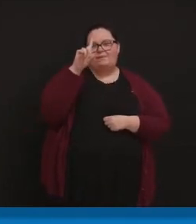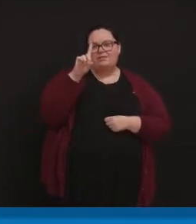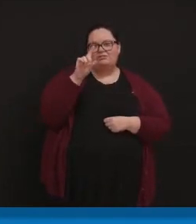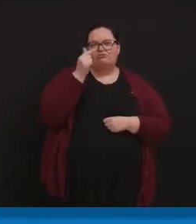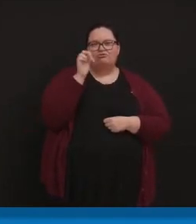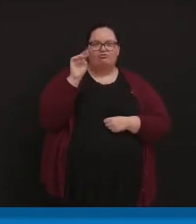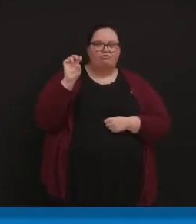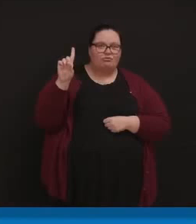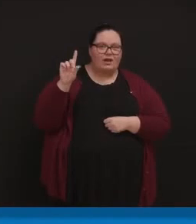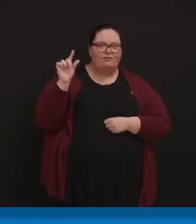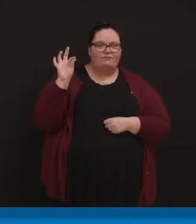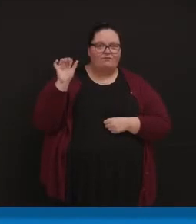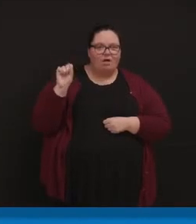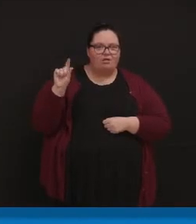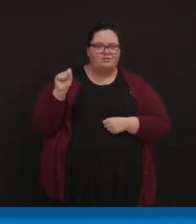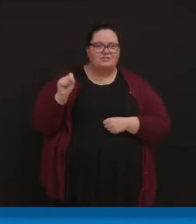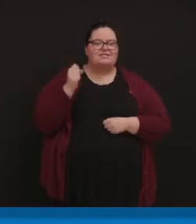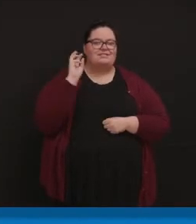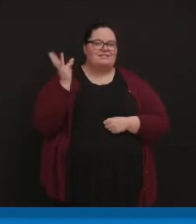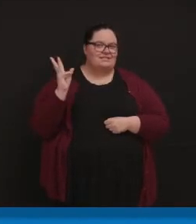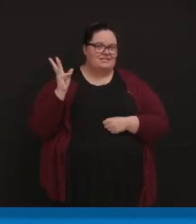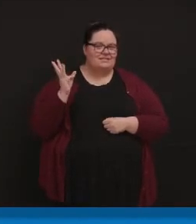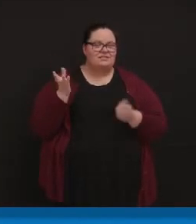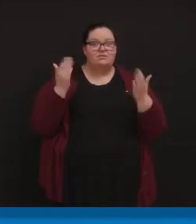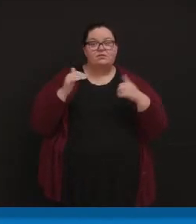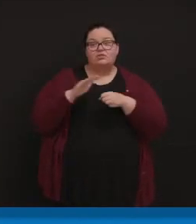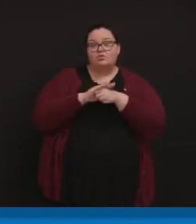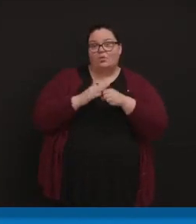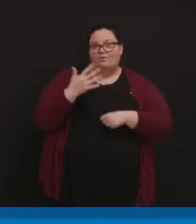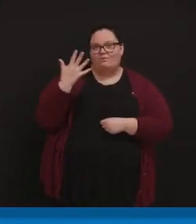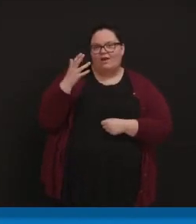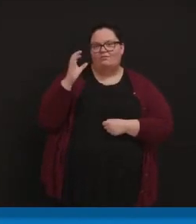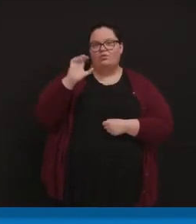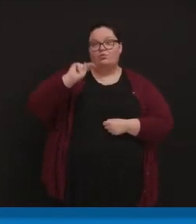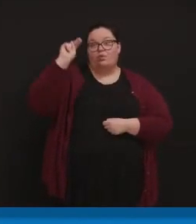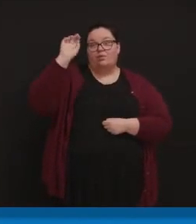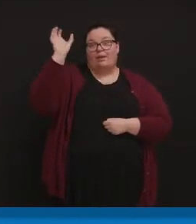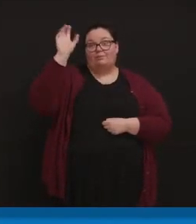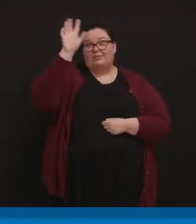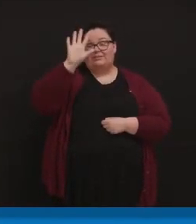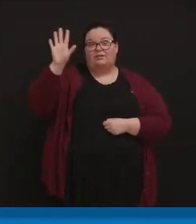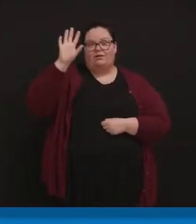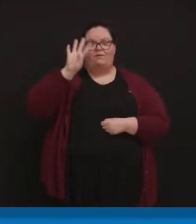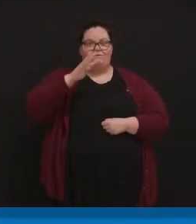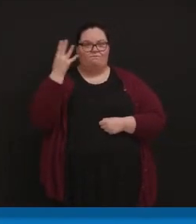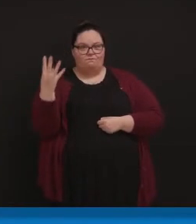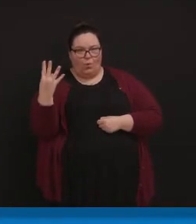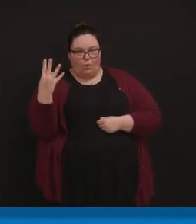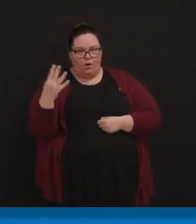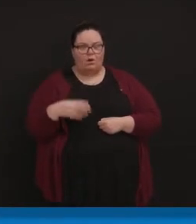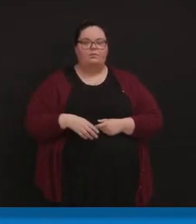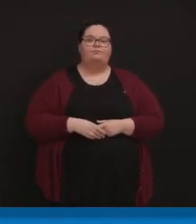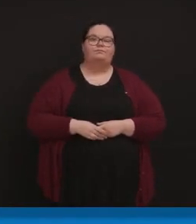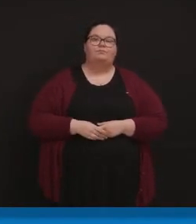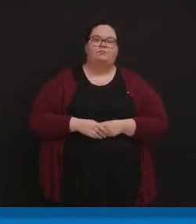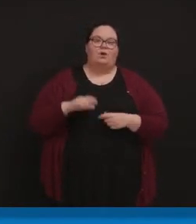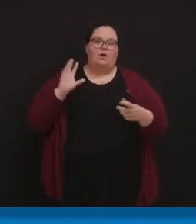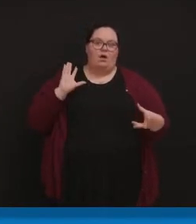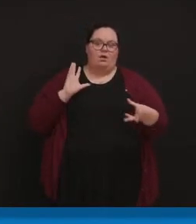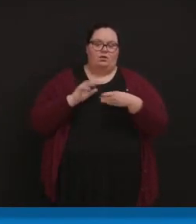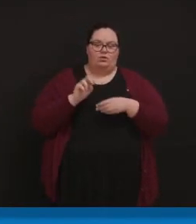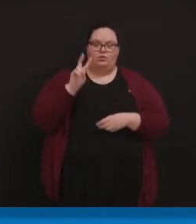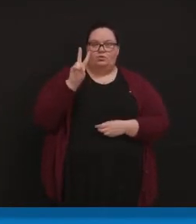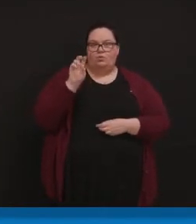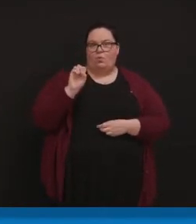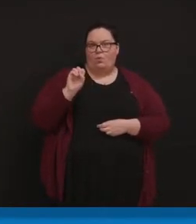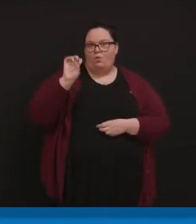Falls area, 6 new cases. In Zone 5, which is the Campbellton-Restigouche region, 4 new cases. There are now 204